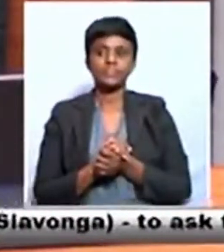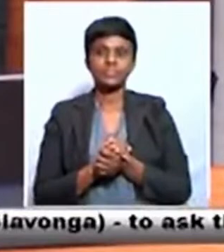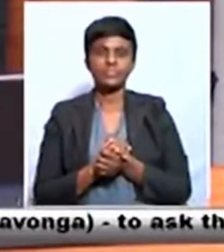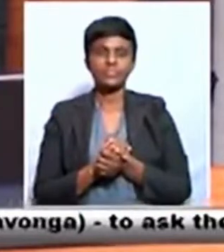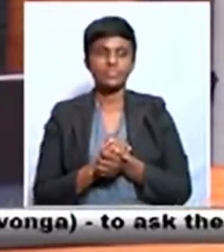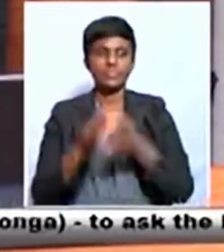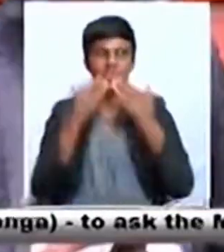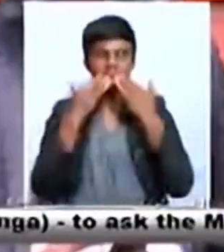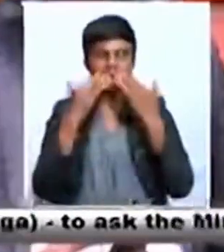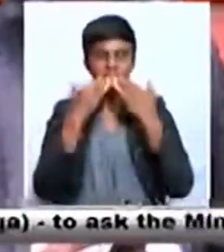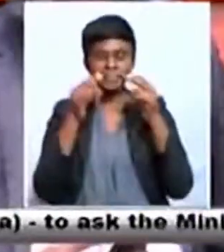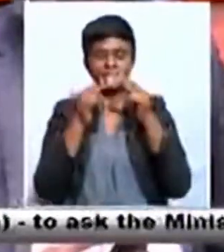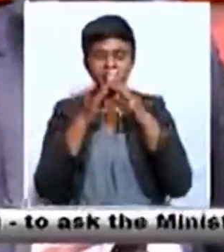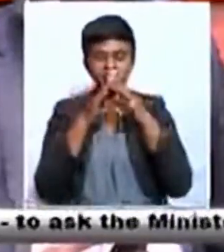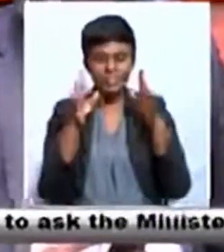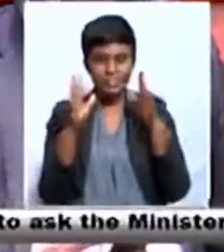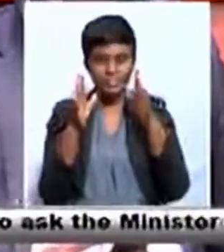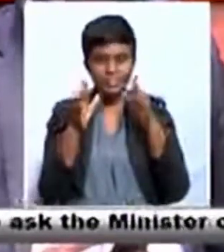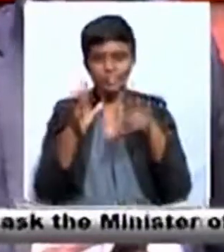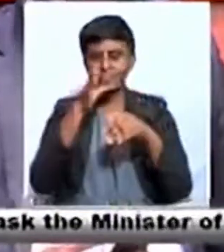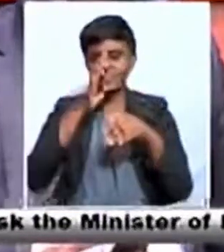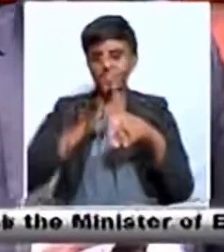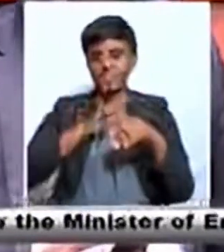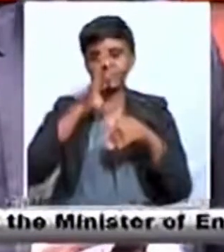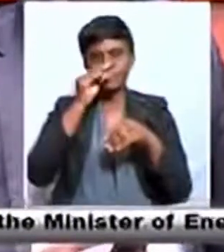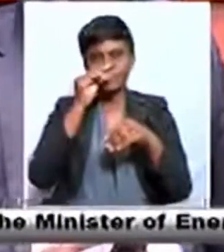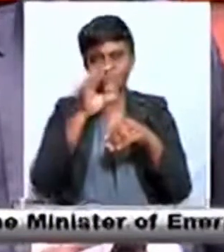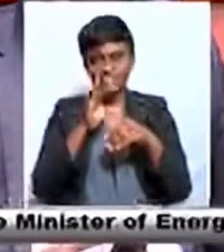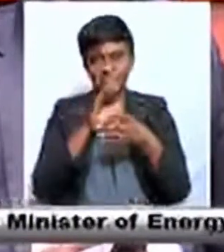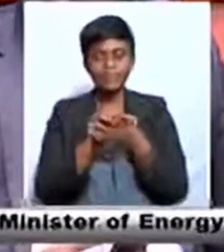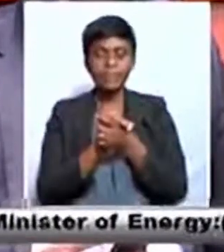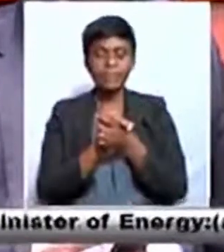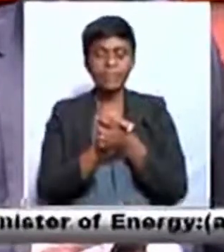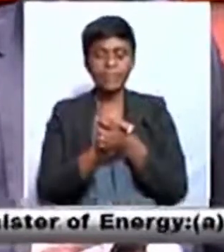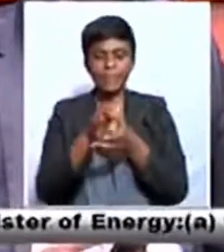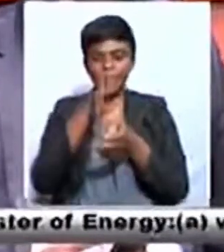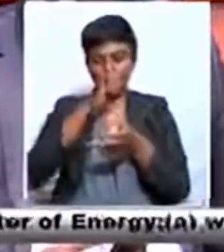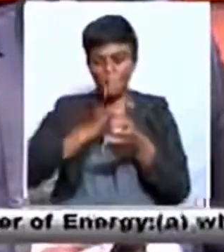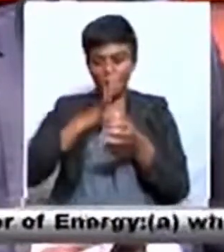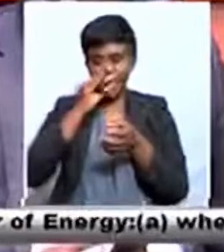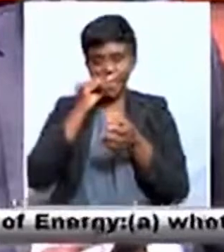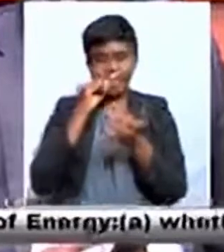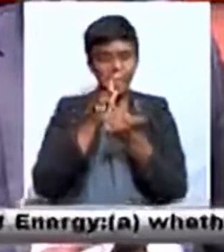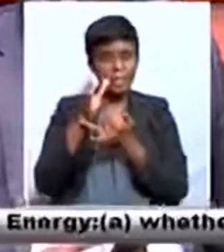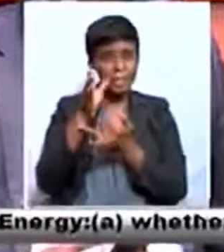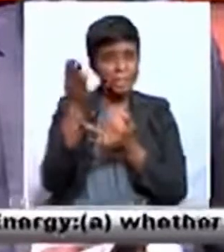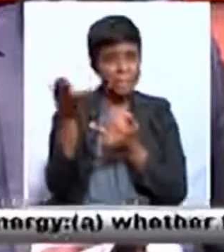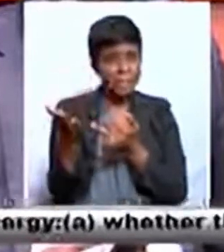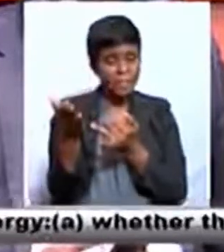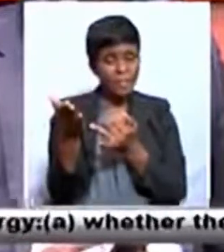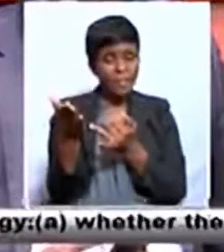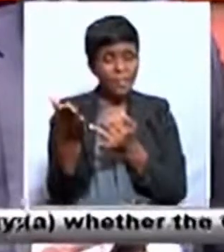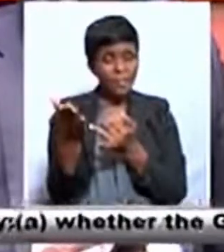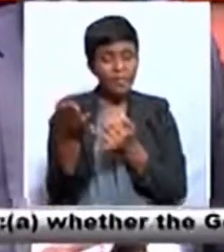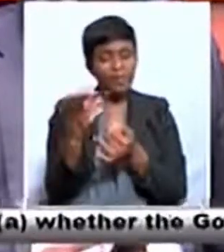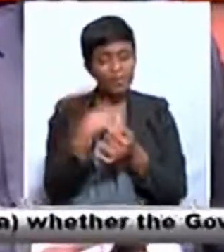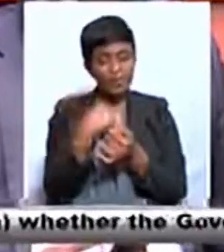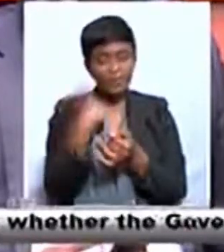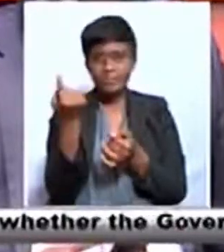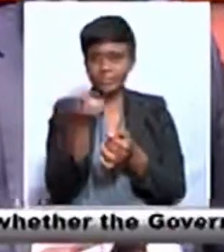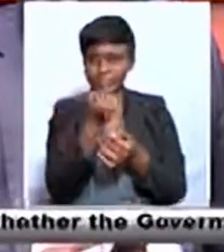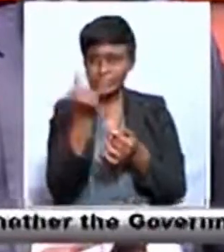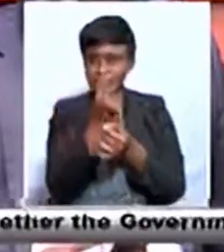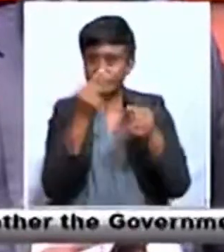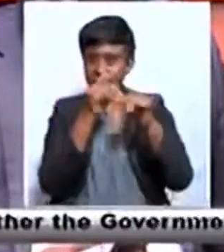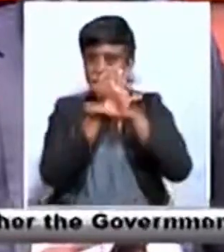Thank you very much, Madam Speaker. Madam Speaker, through you, I want a clarification